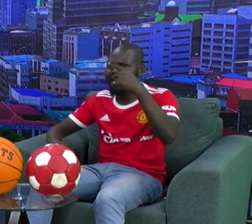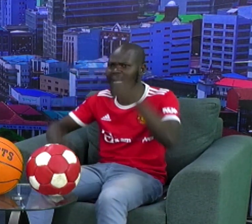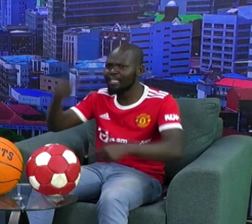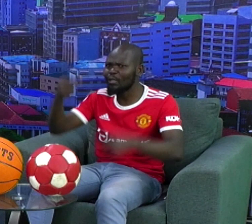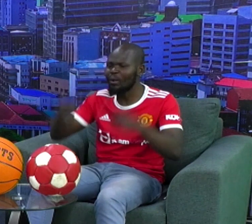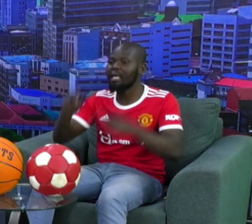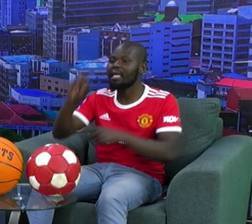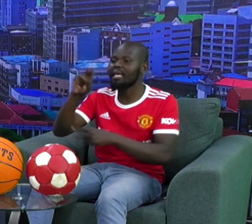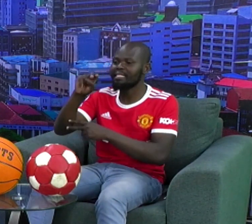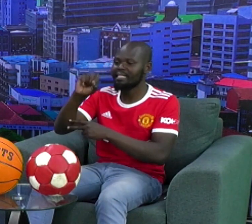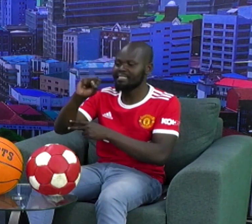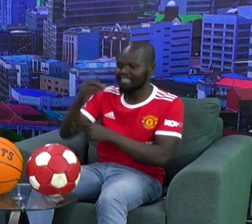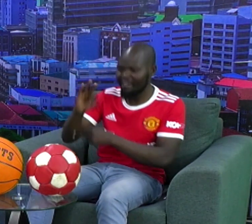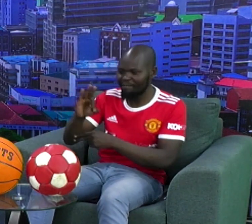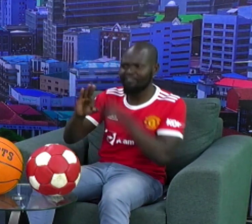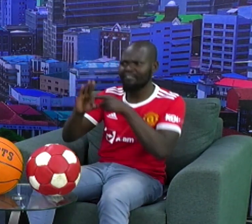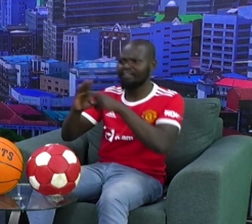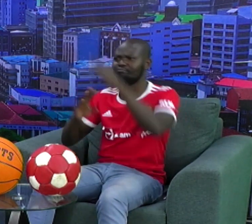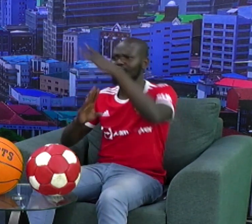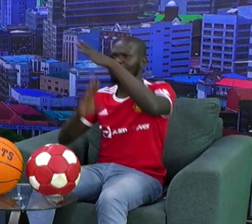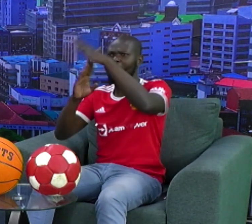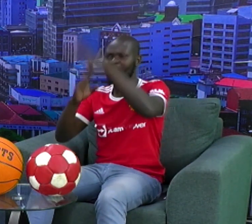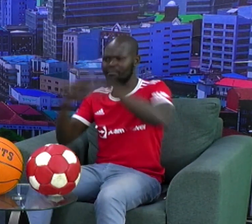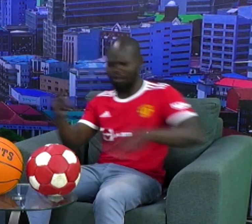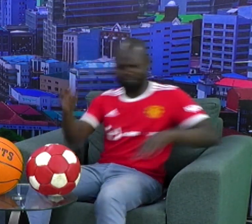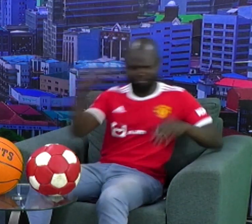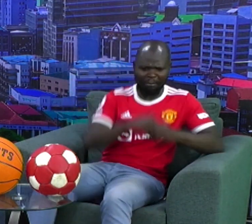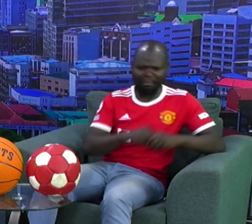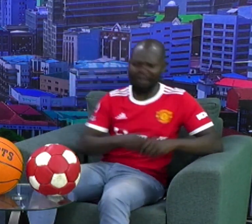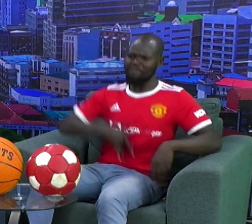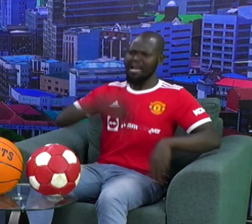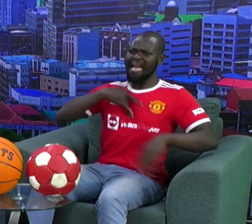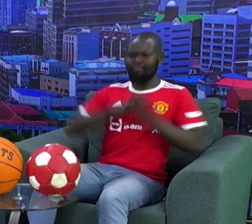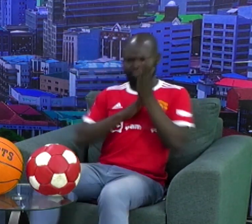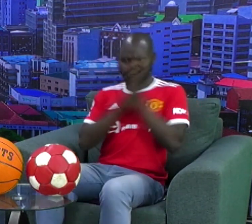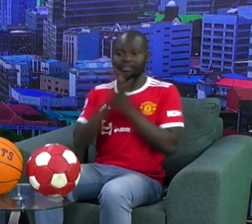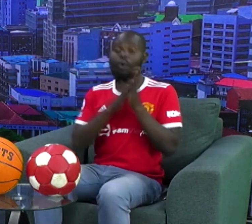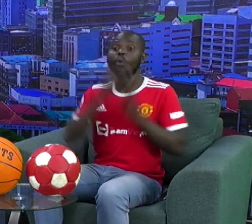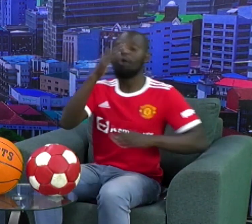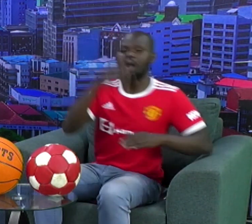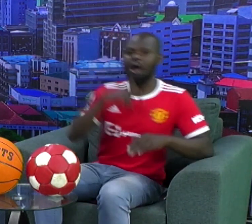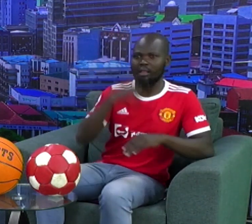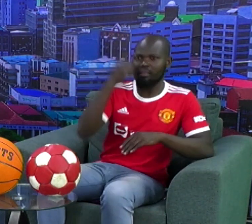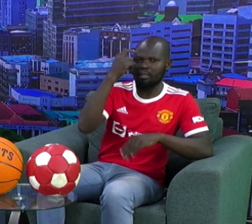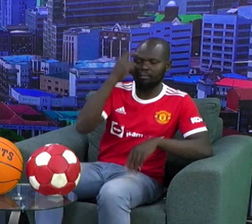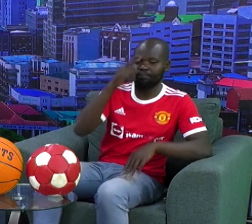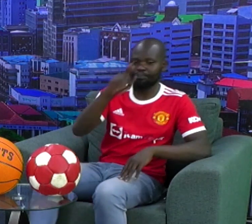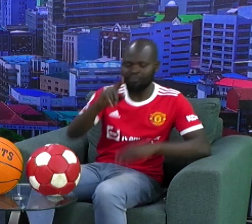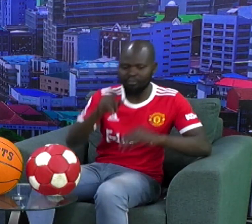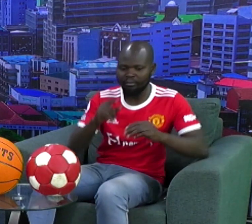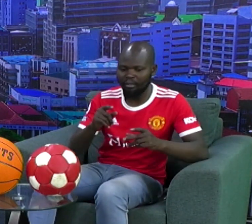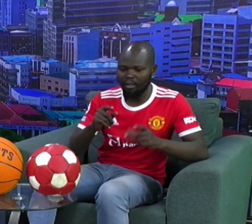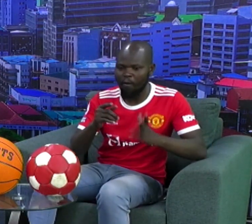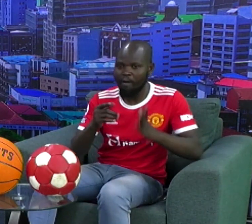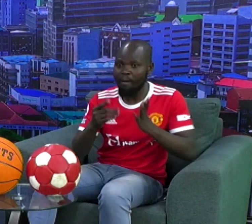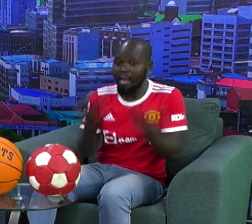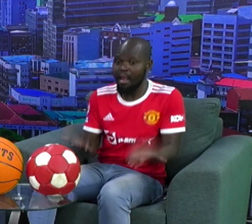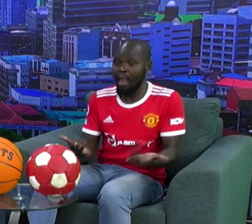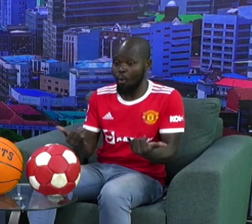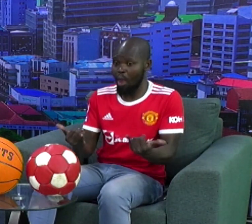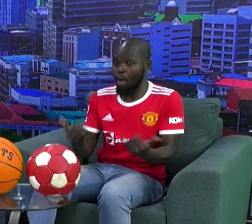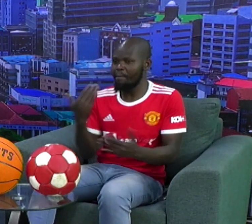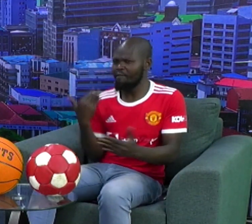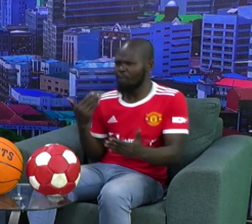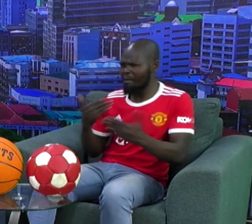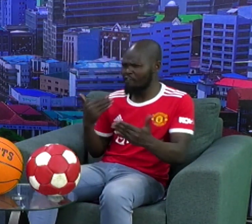they were really competing in the NSF. Right. So they were both promoted to join